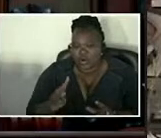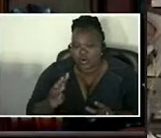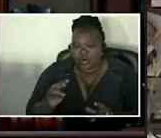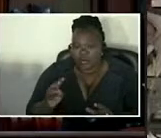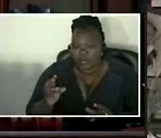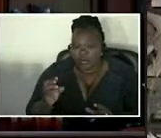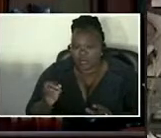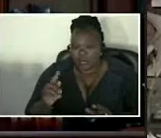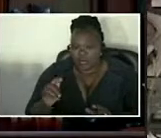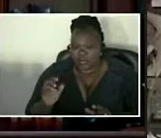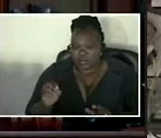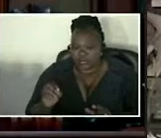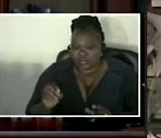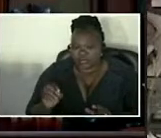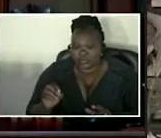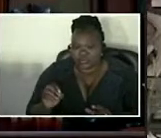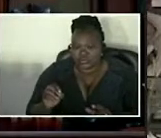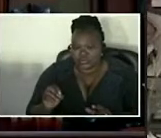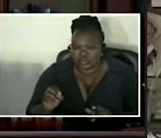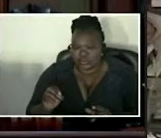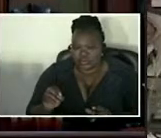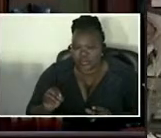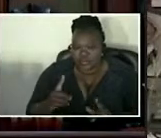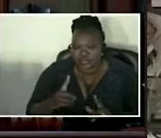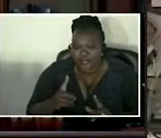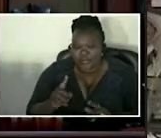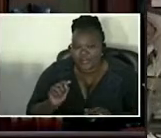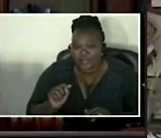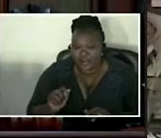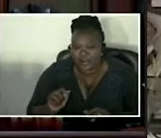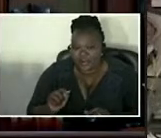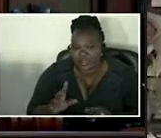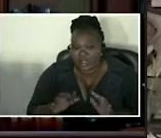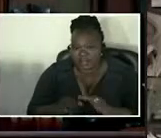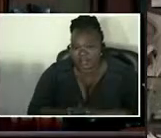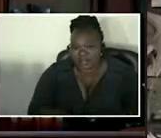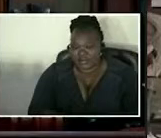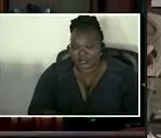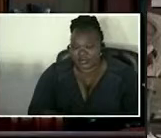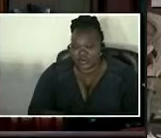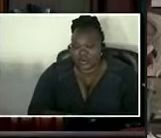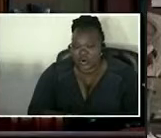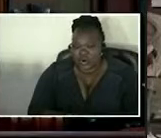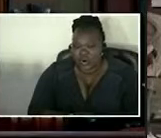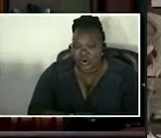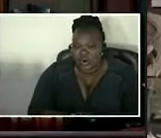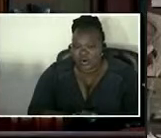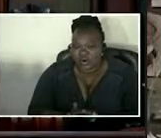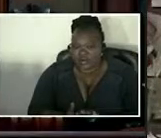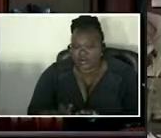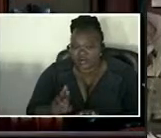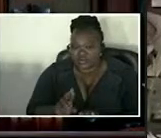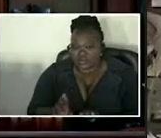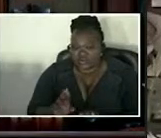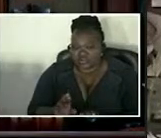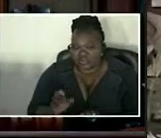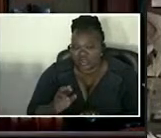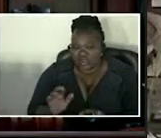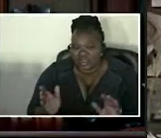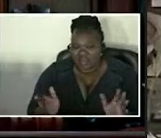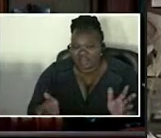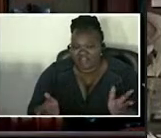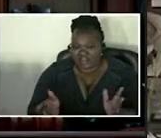main main concerns that remain the implementation of the nhi the rationalization of facilities and human